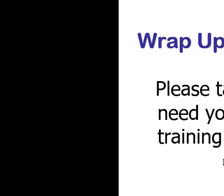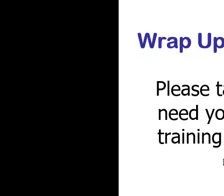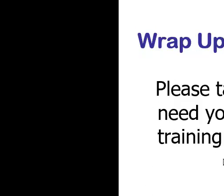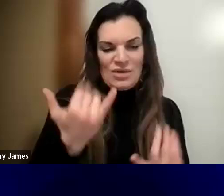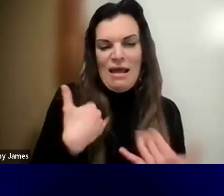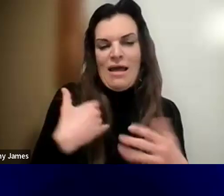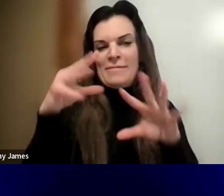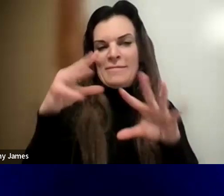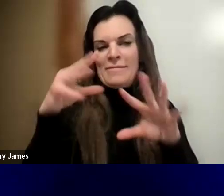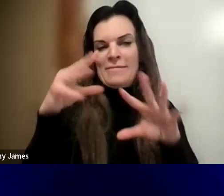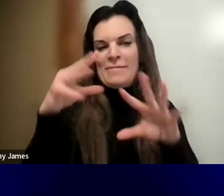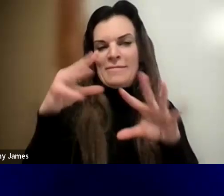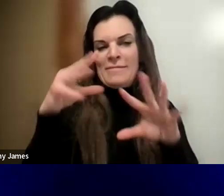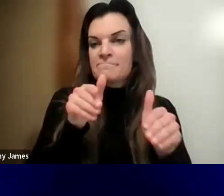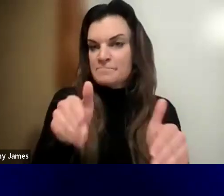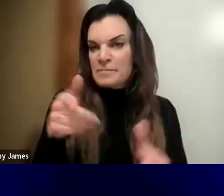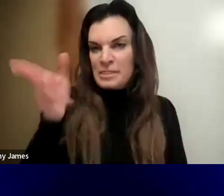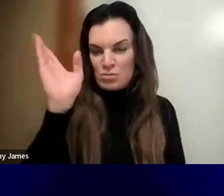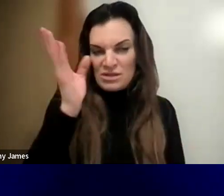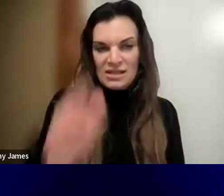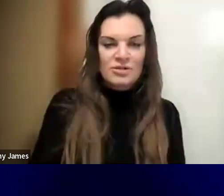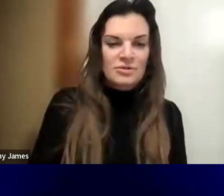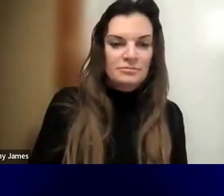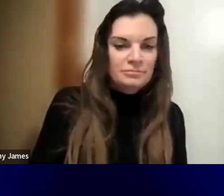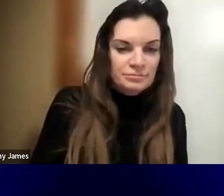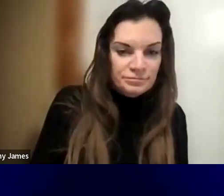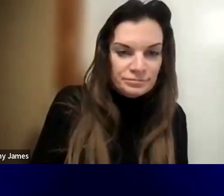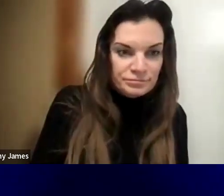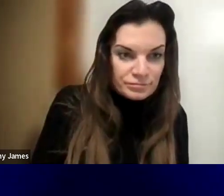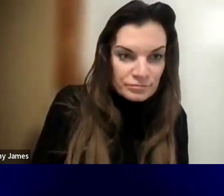sharing for now. You'll find the rest of the presentation is